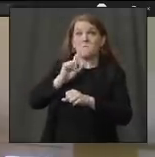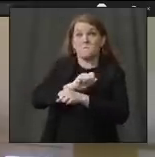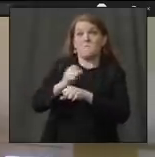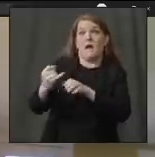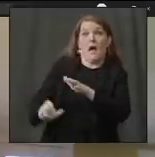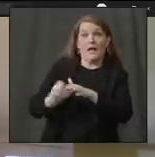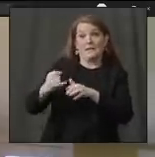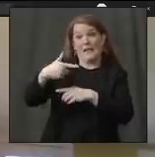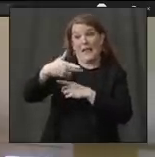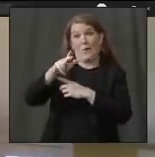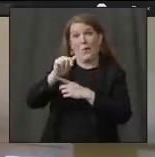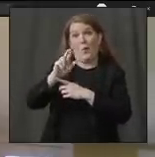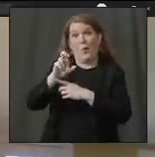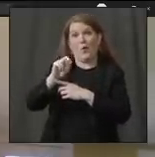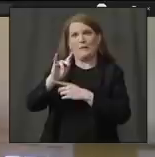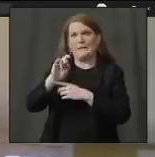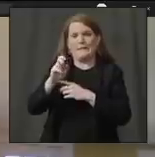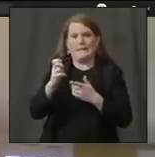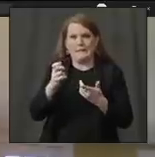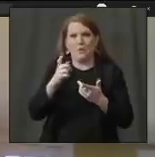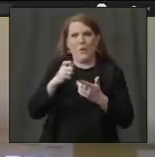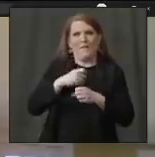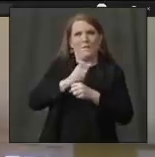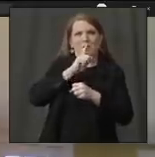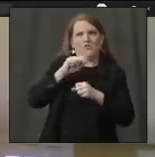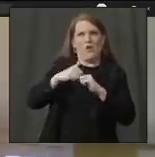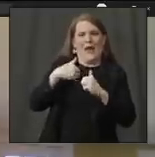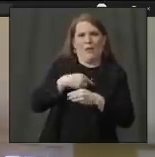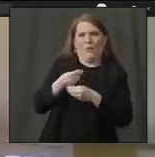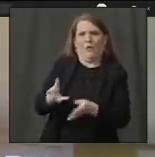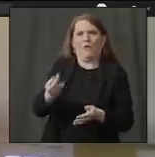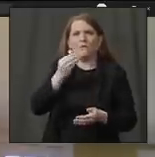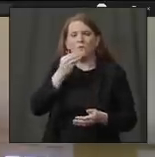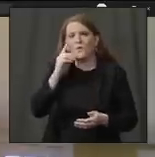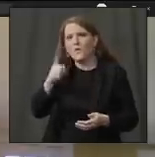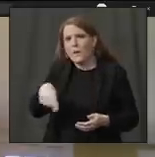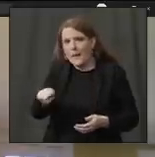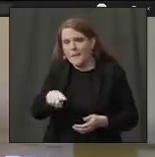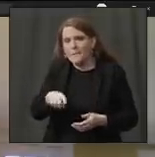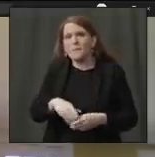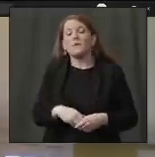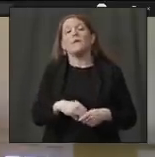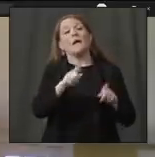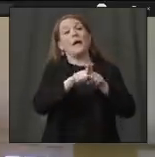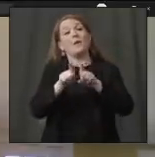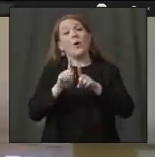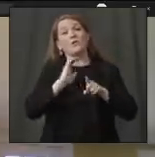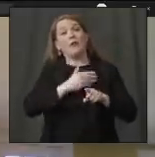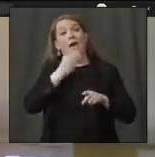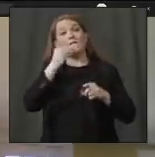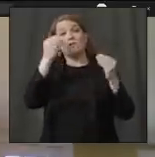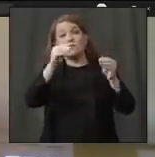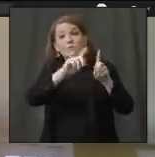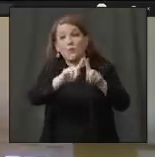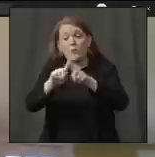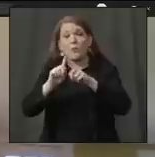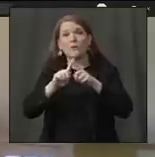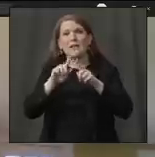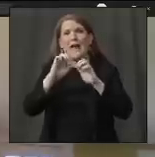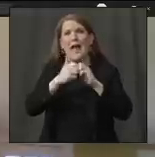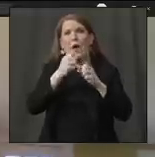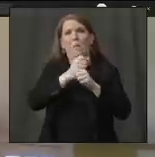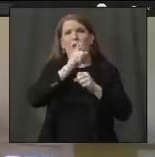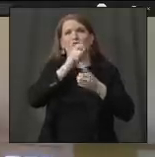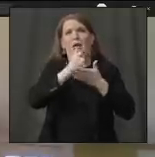food availability. How can we make sure that we work with our grocery partners, that everybody continues to have access to food? So those are the